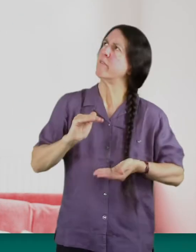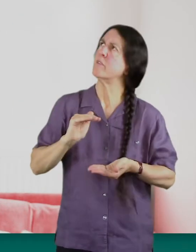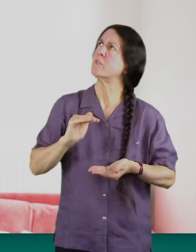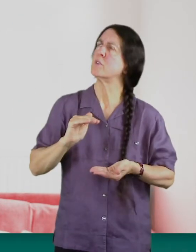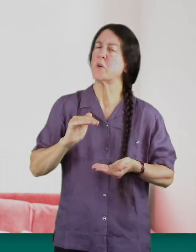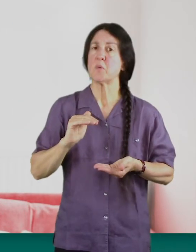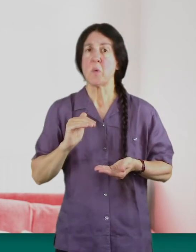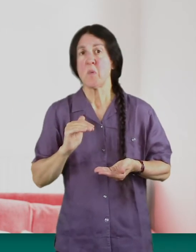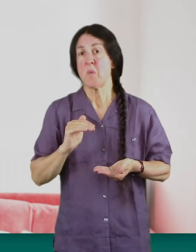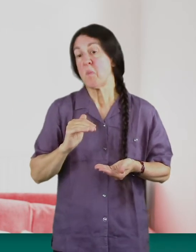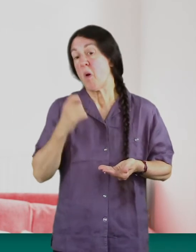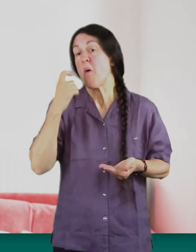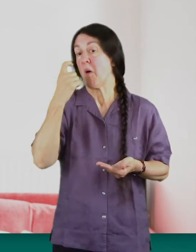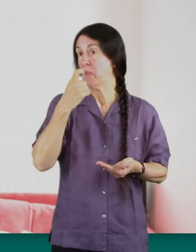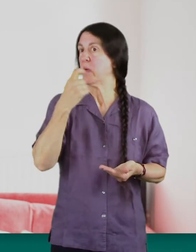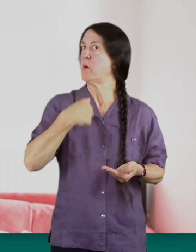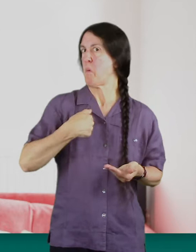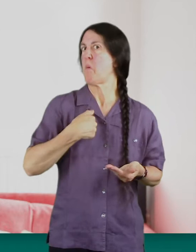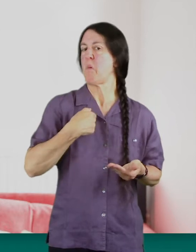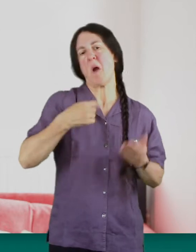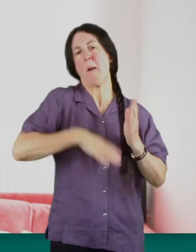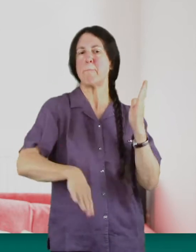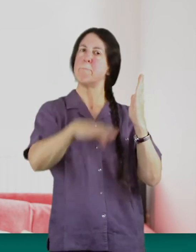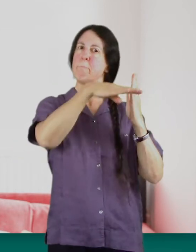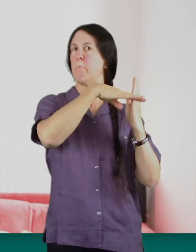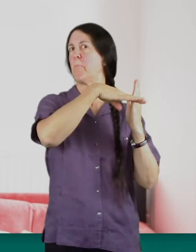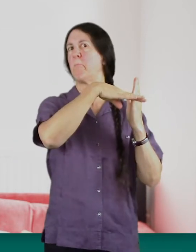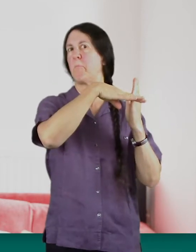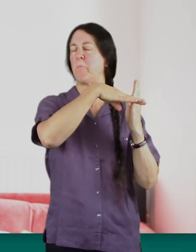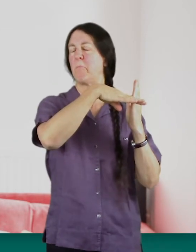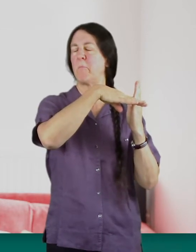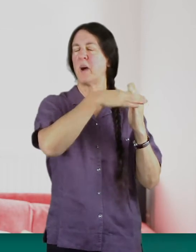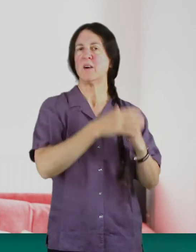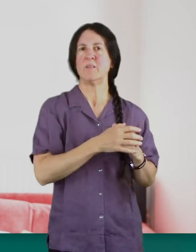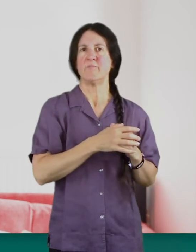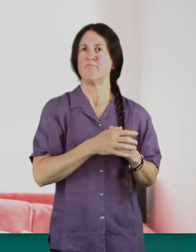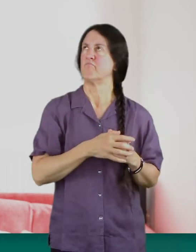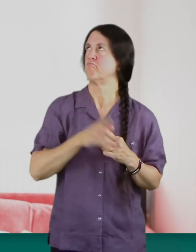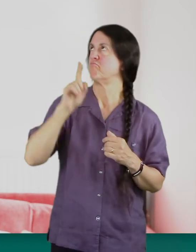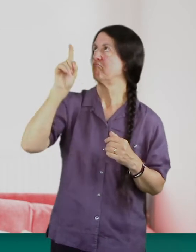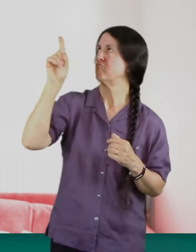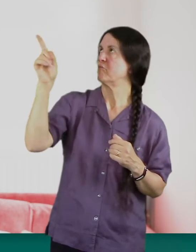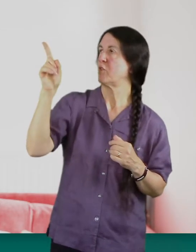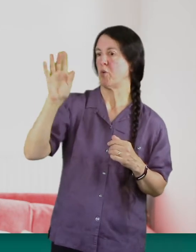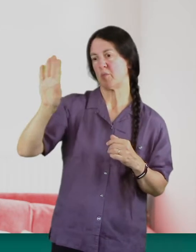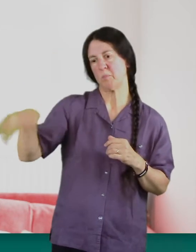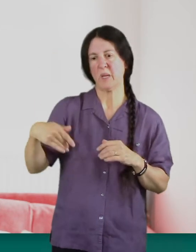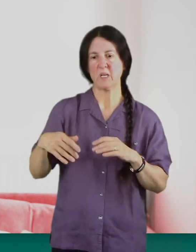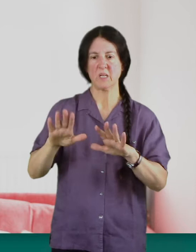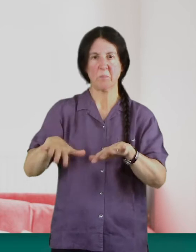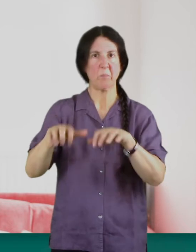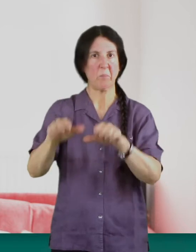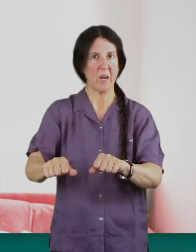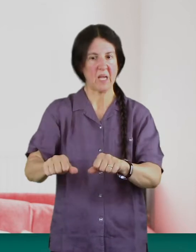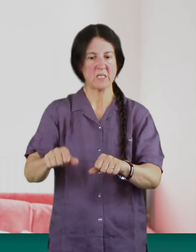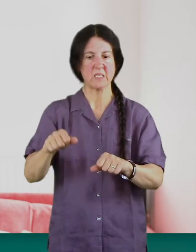others, right? He's set apart and gifted. Because this God who's a bargainer, he's like set my